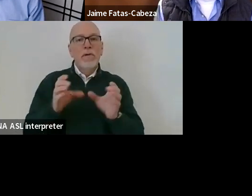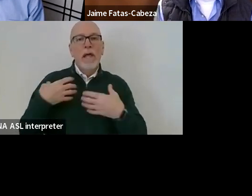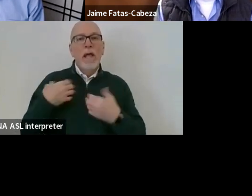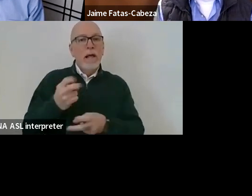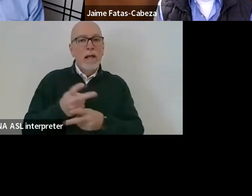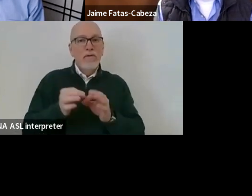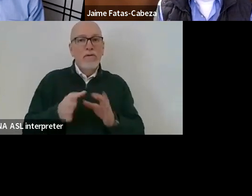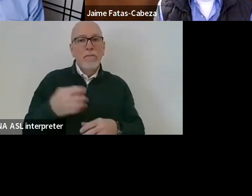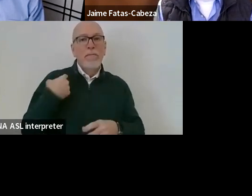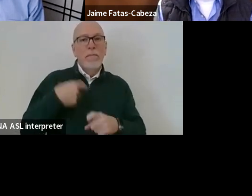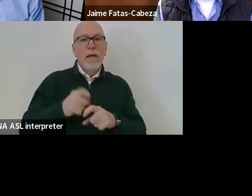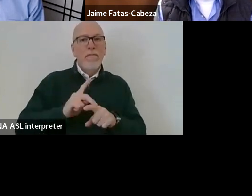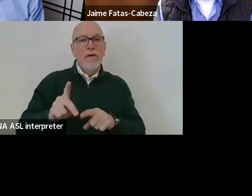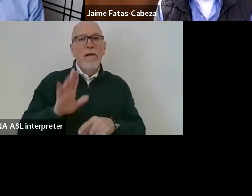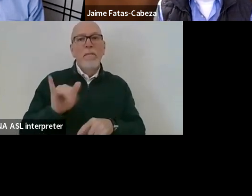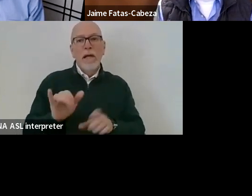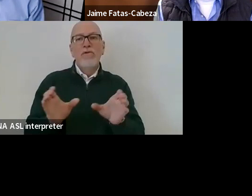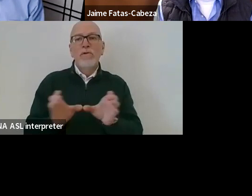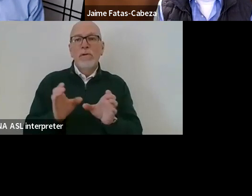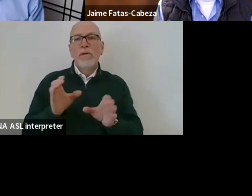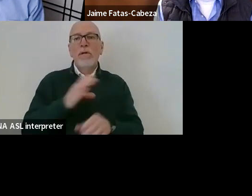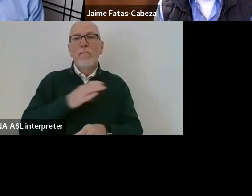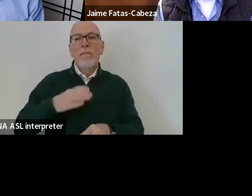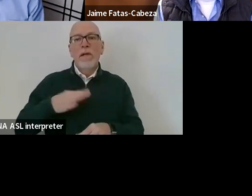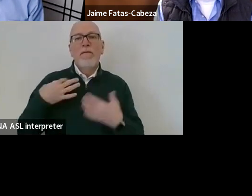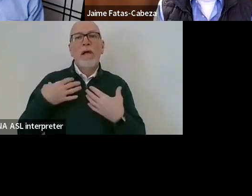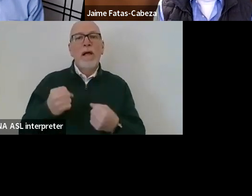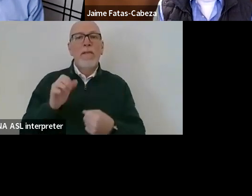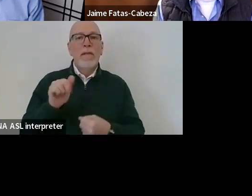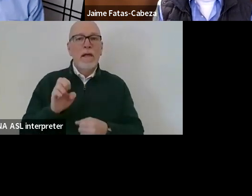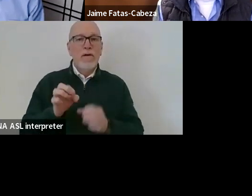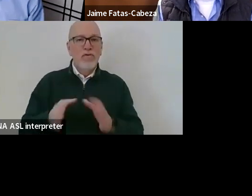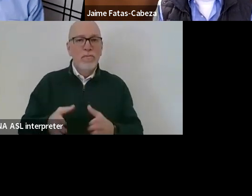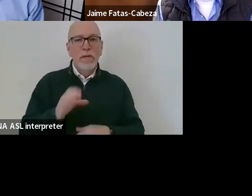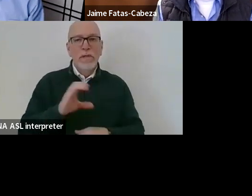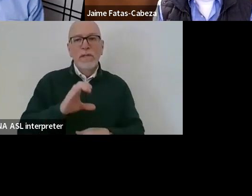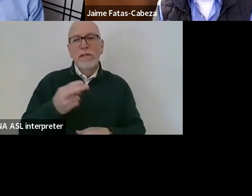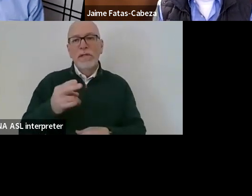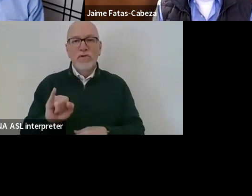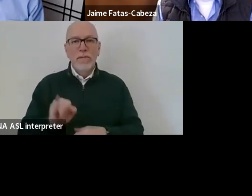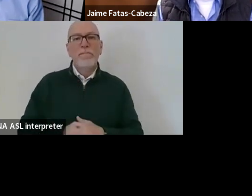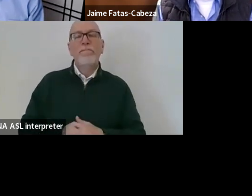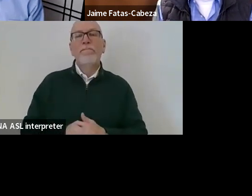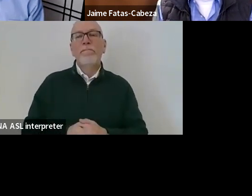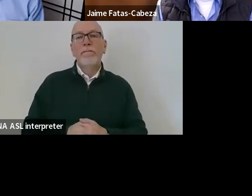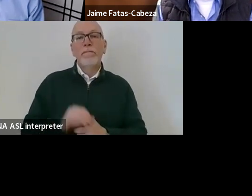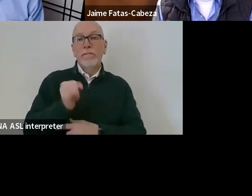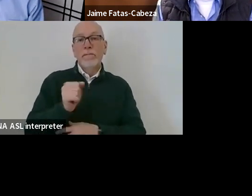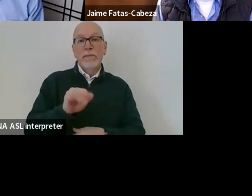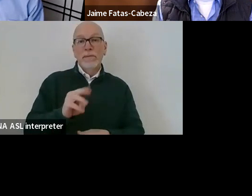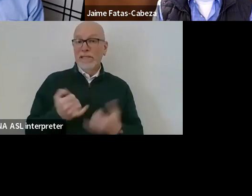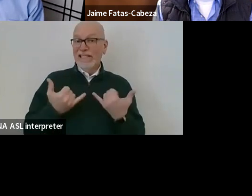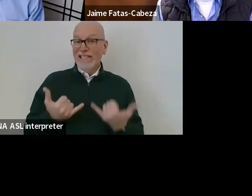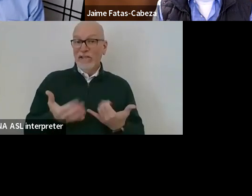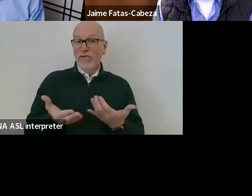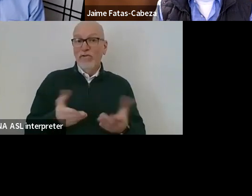interpreter Spanish professional by the Certification Commission for Healthcare Interpreters, CCHI. Jaime presently